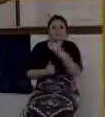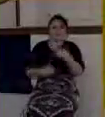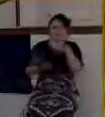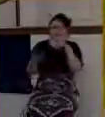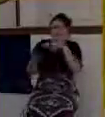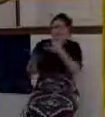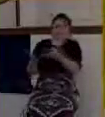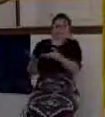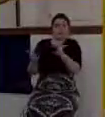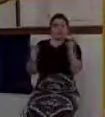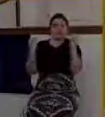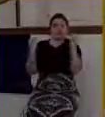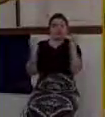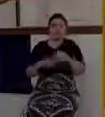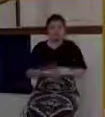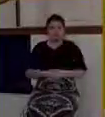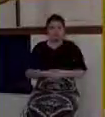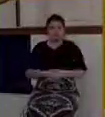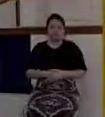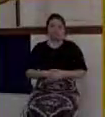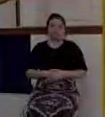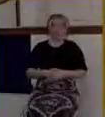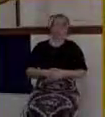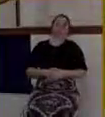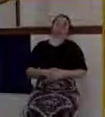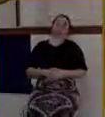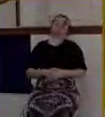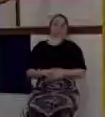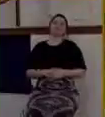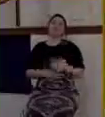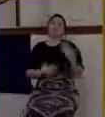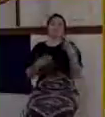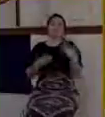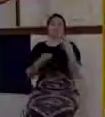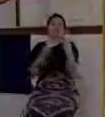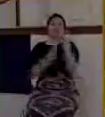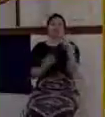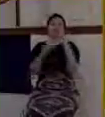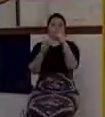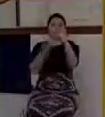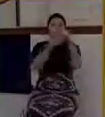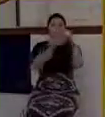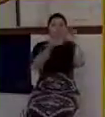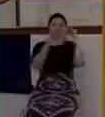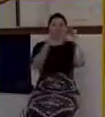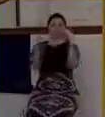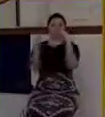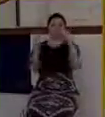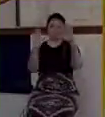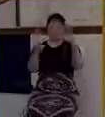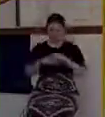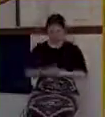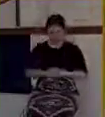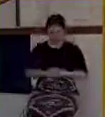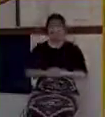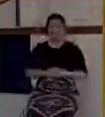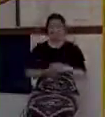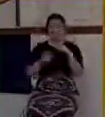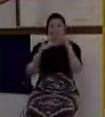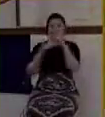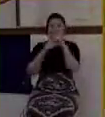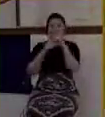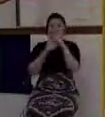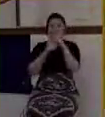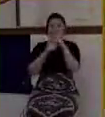bore you with technical terms, but the technical terms, if you were my seminary class, I would tell you the technical terms are